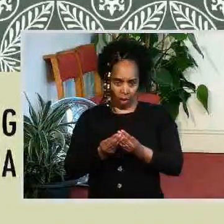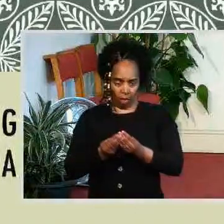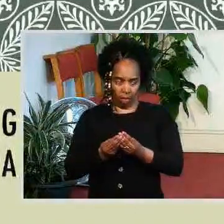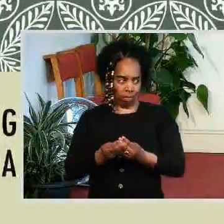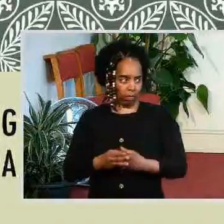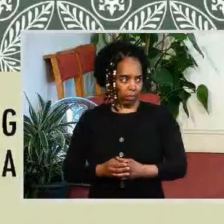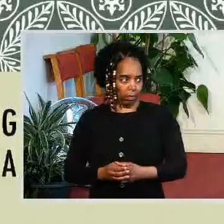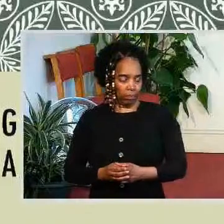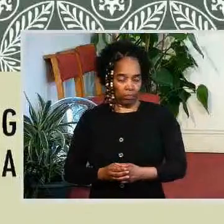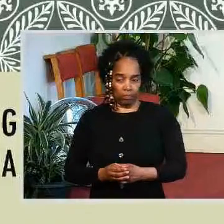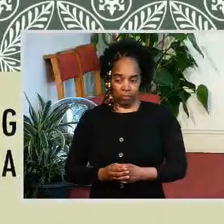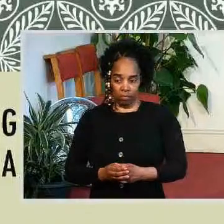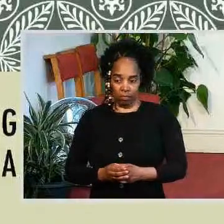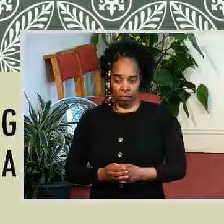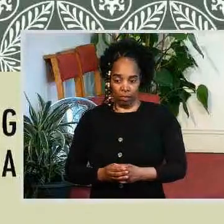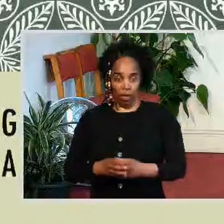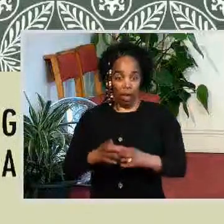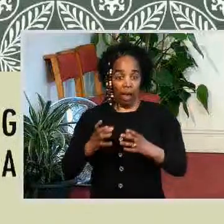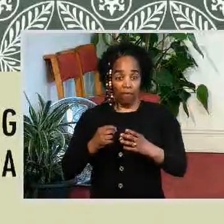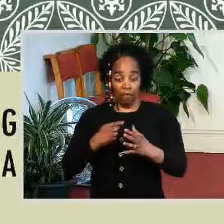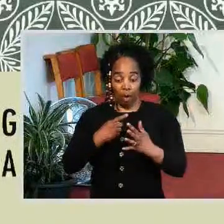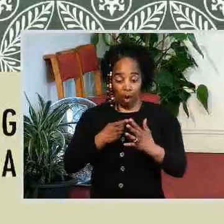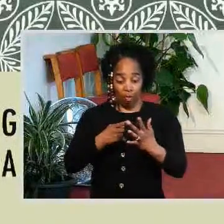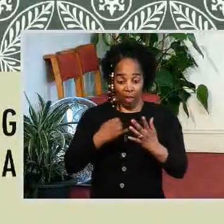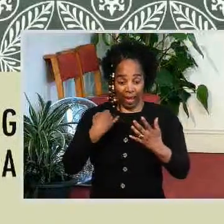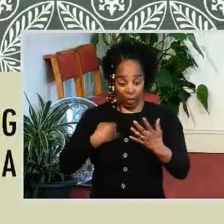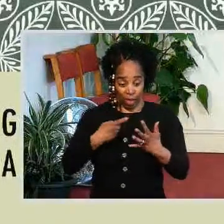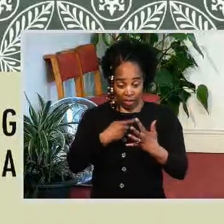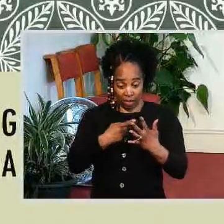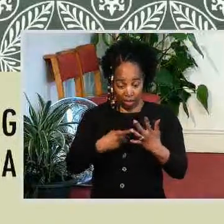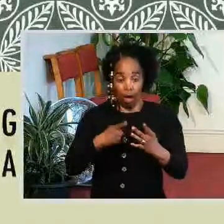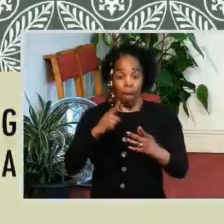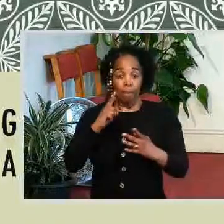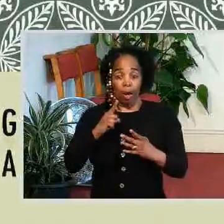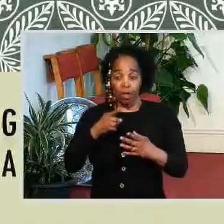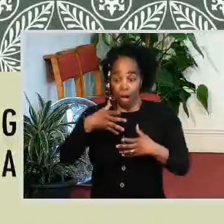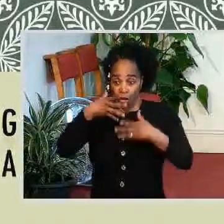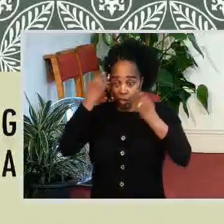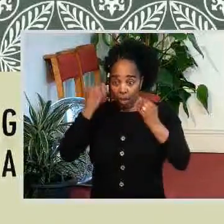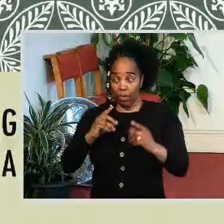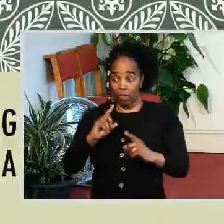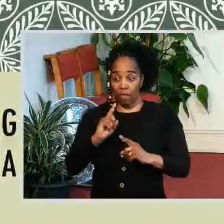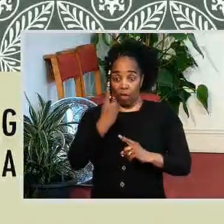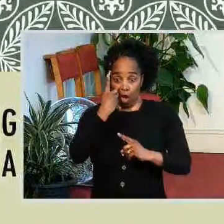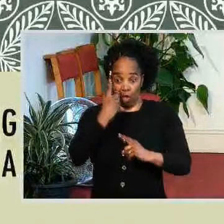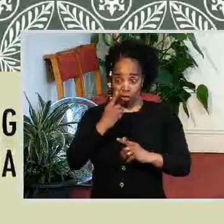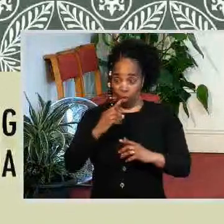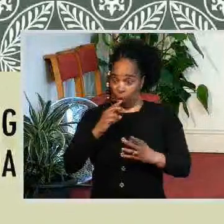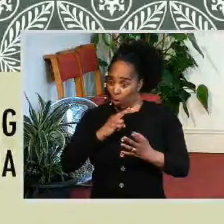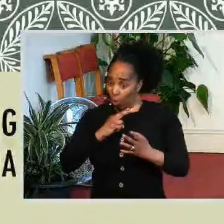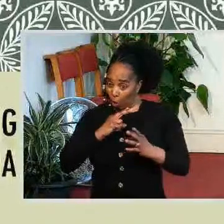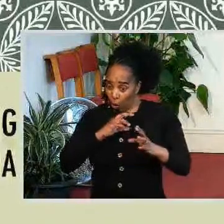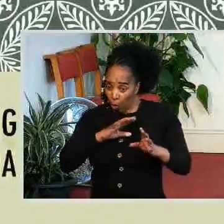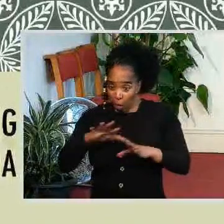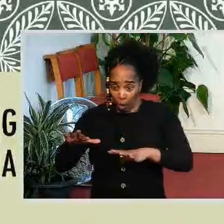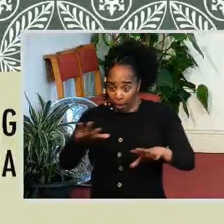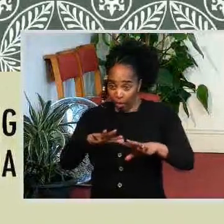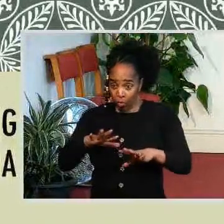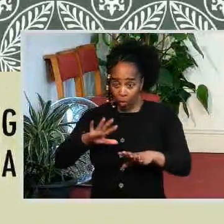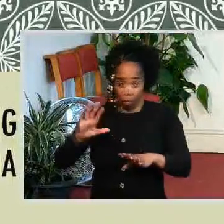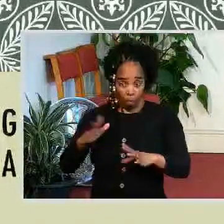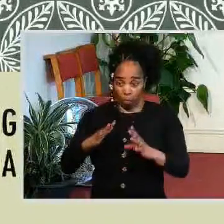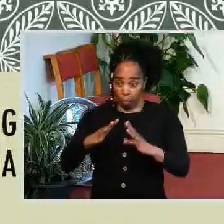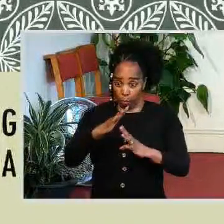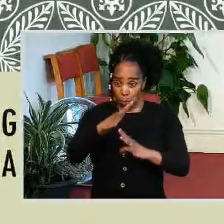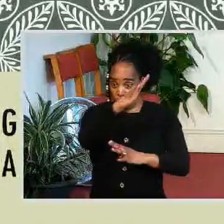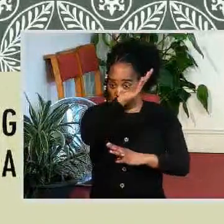most common, the most wide, the highest incidence. So when we talk about dementia, let's think about that, because I won't say Alzheimer's